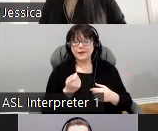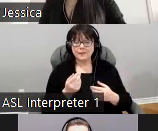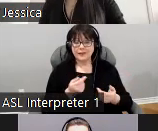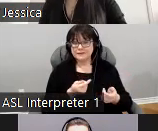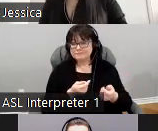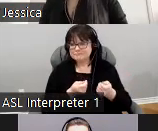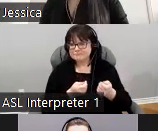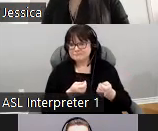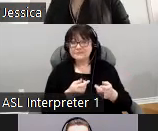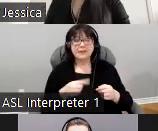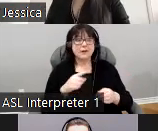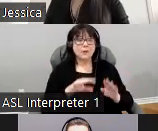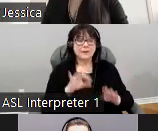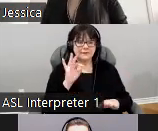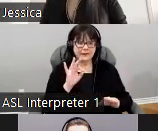a total of